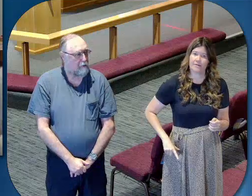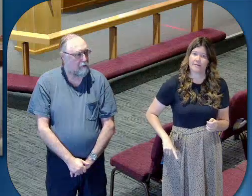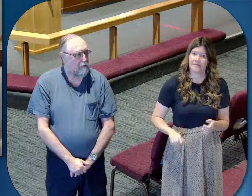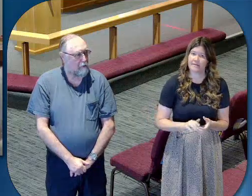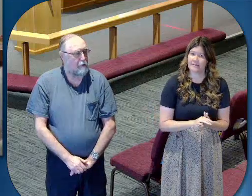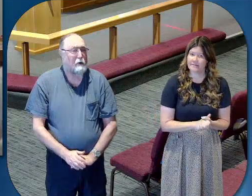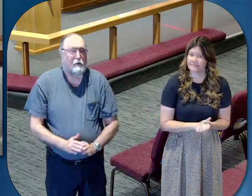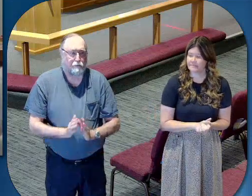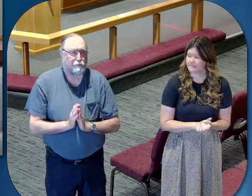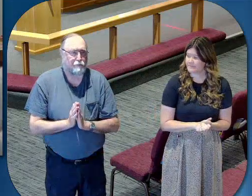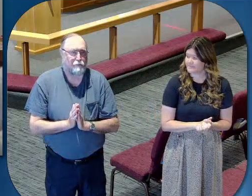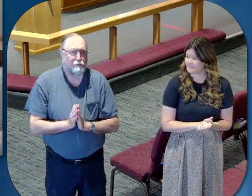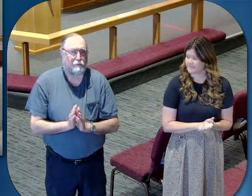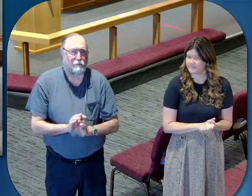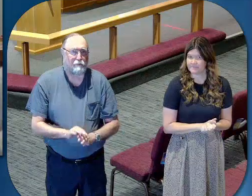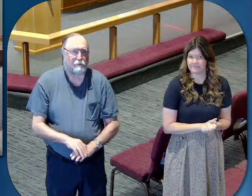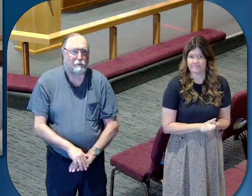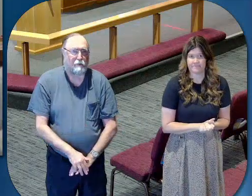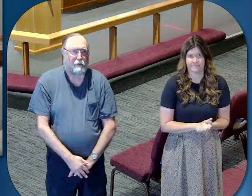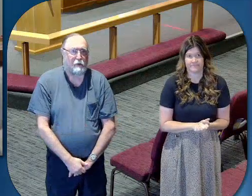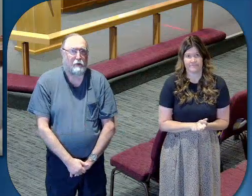Amen.